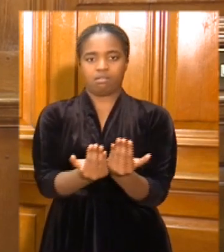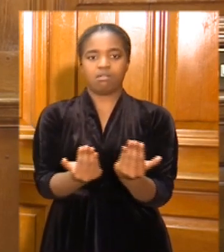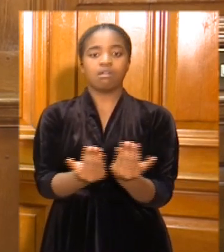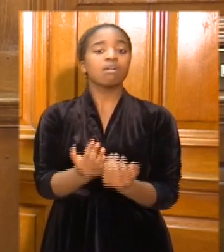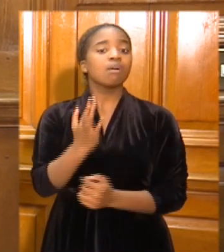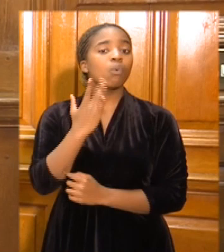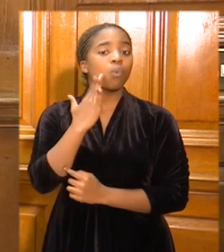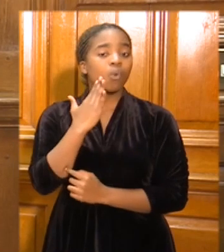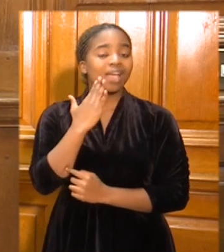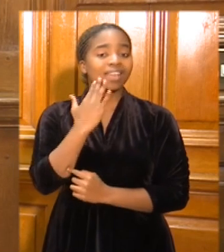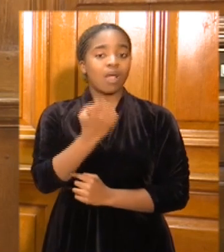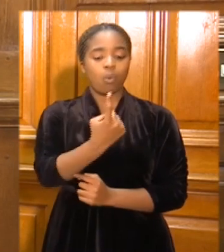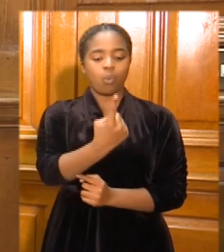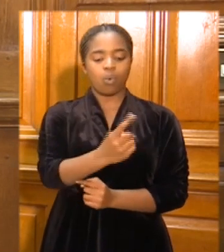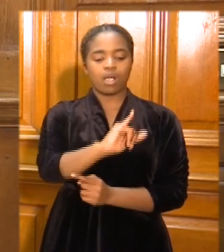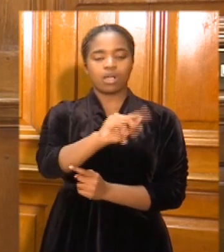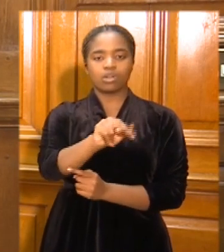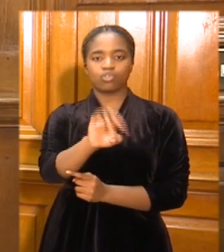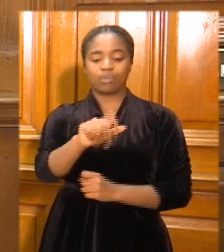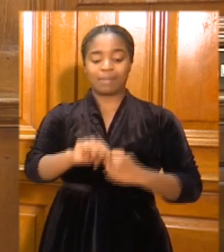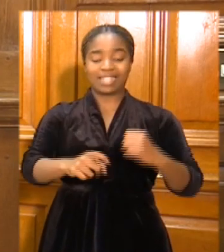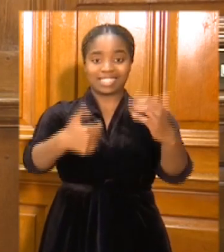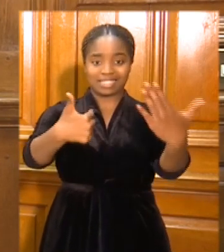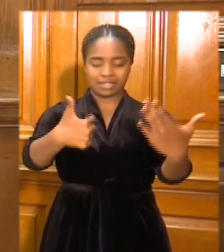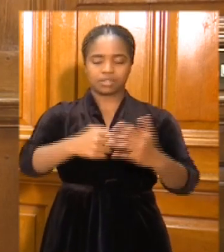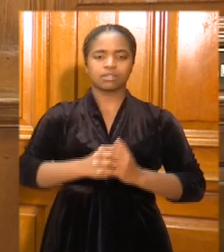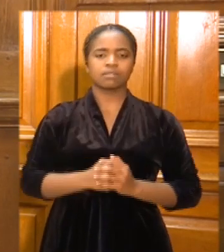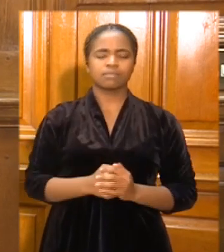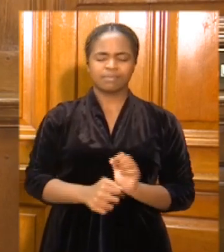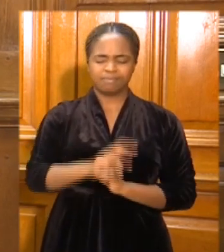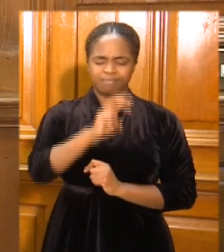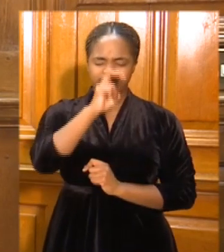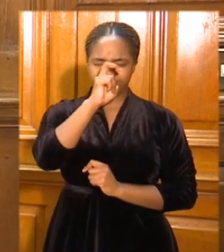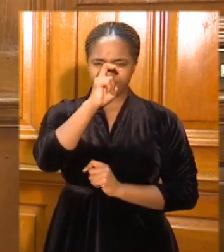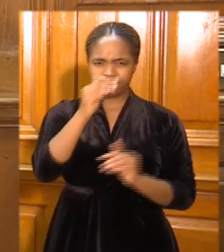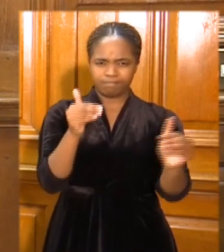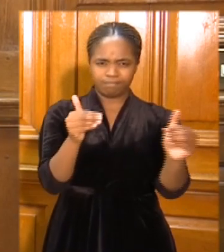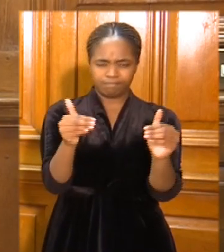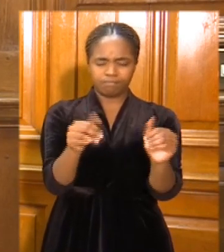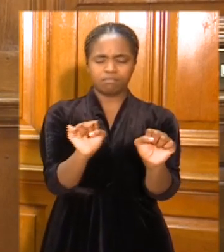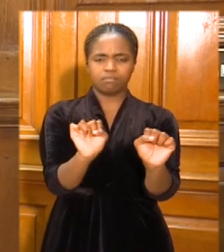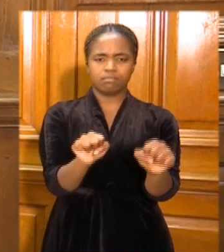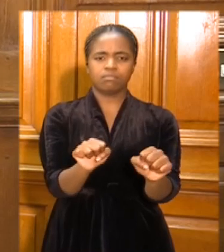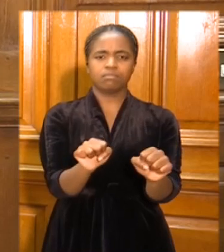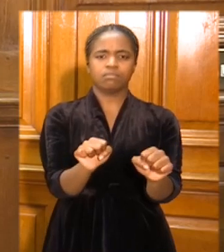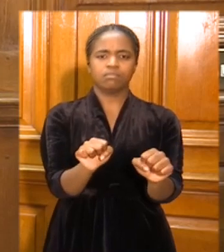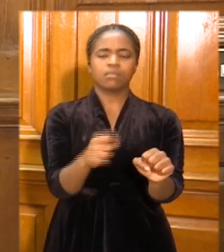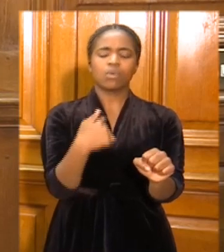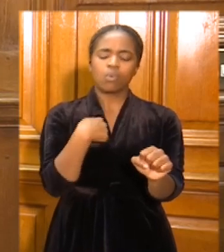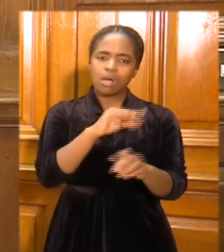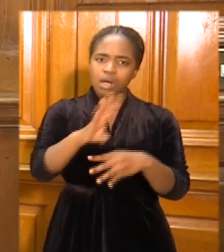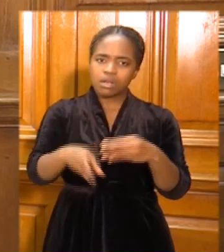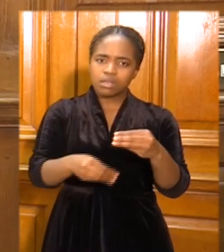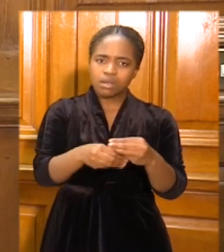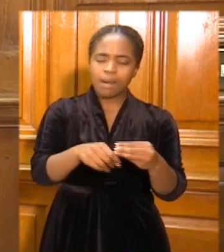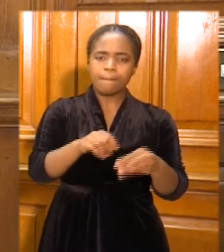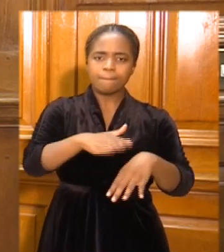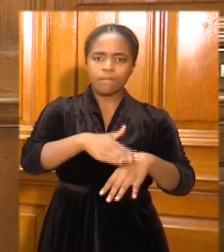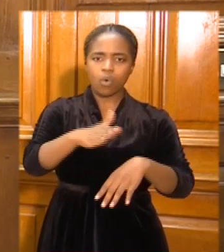June. Strict infection control measures and, where necessary, additional water